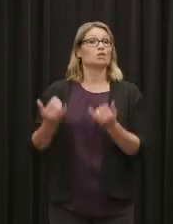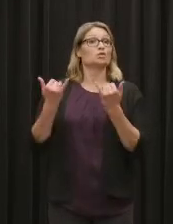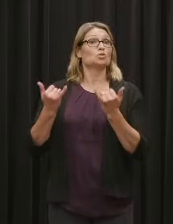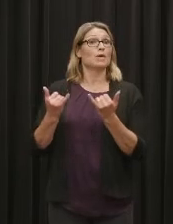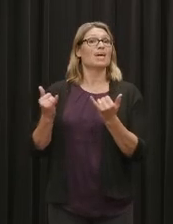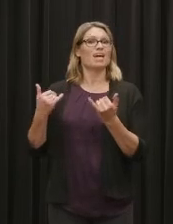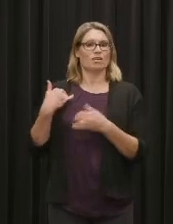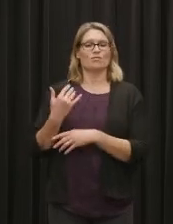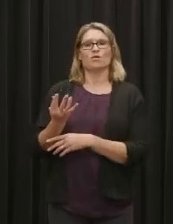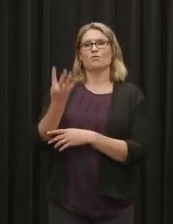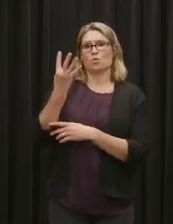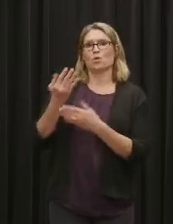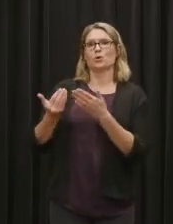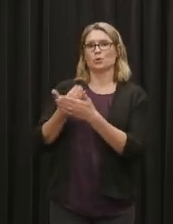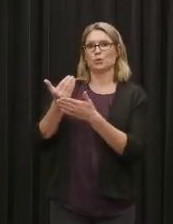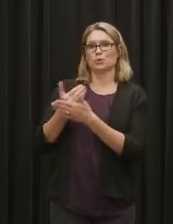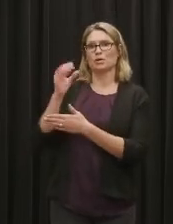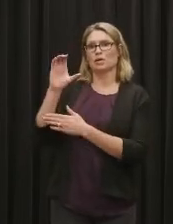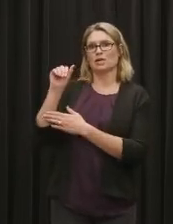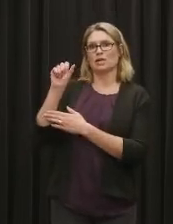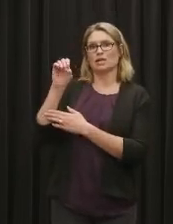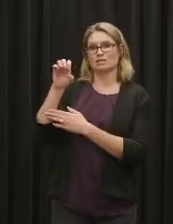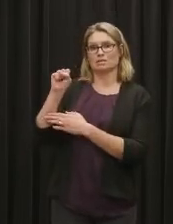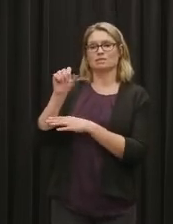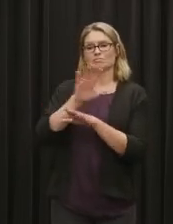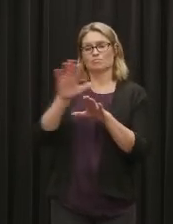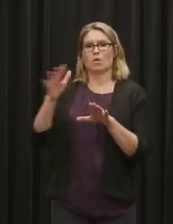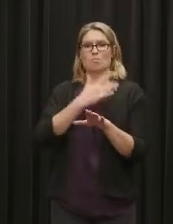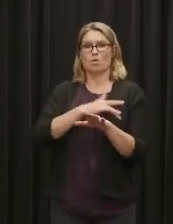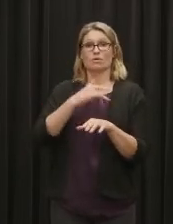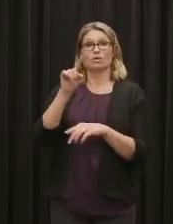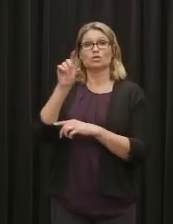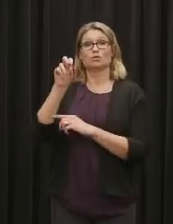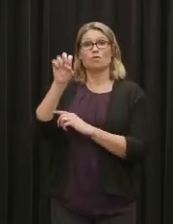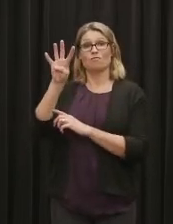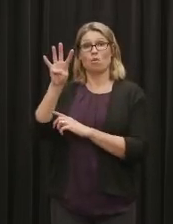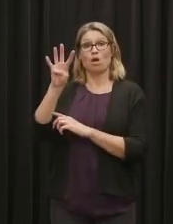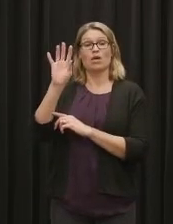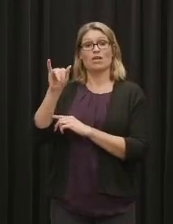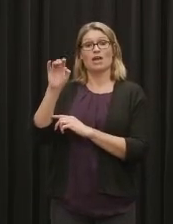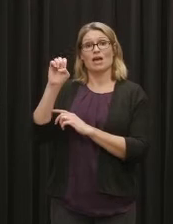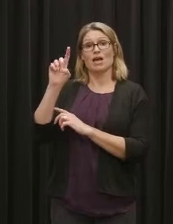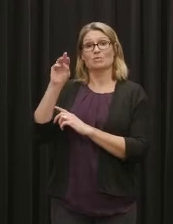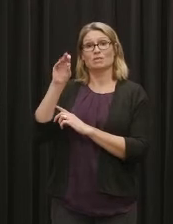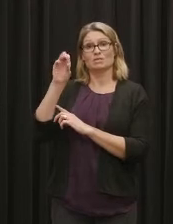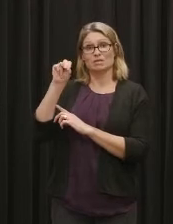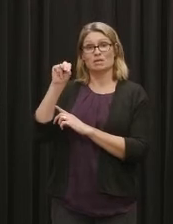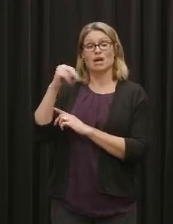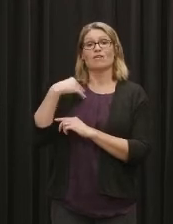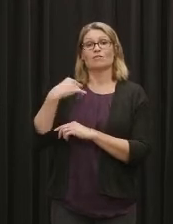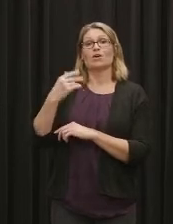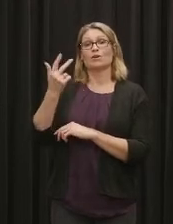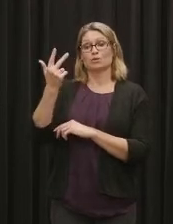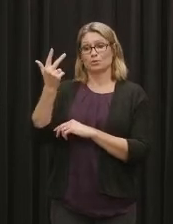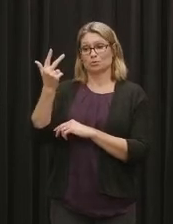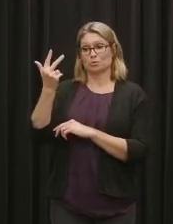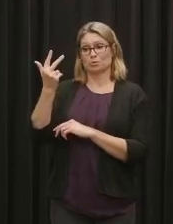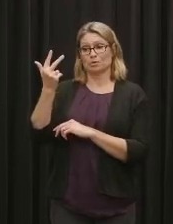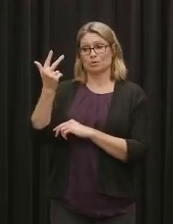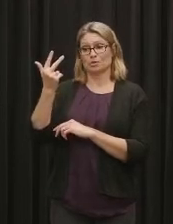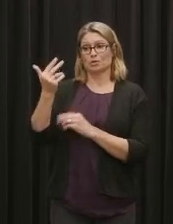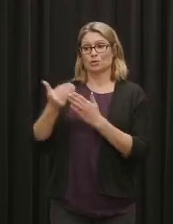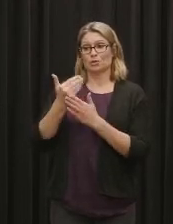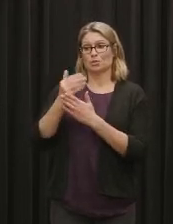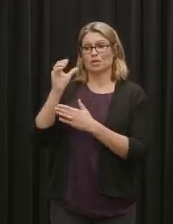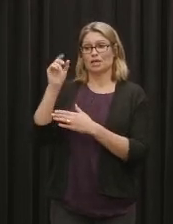family. Cases of COVID-19 in the province. In Zone 4, which is the Edmunston area, there are 3 new cases. 1 individual